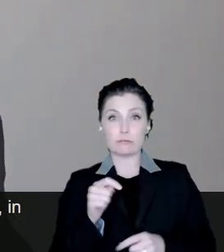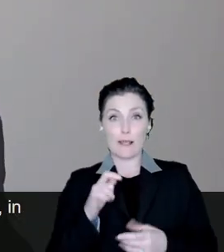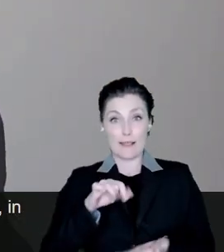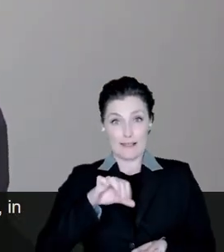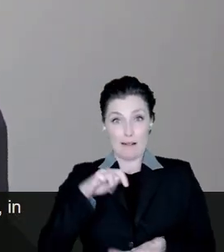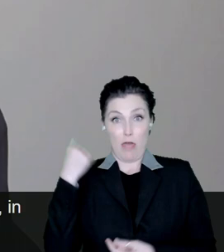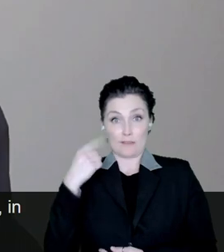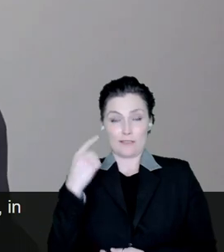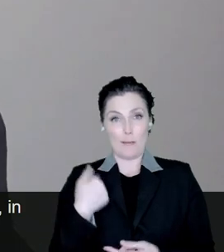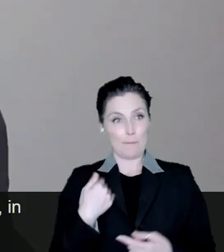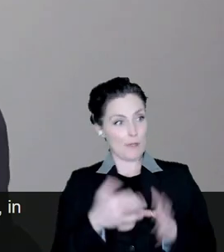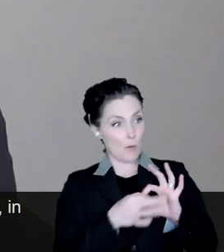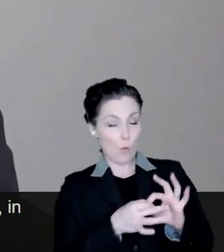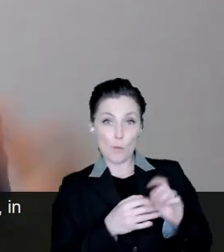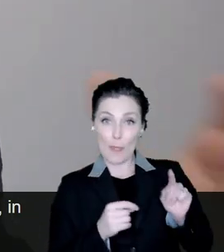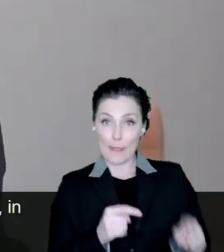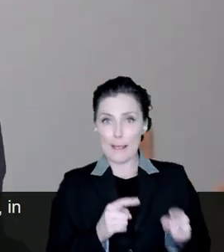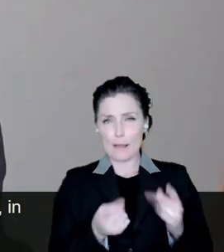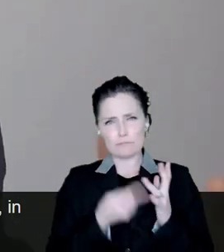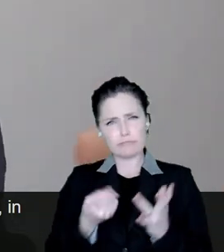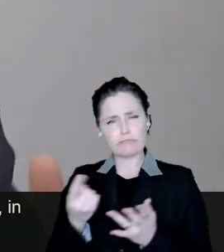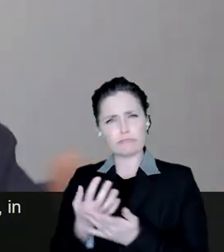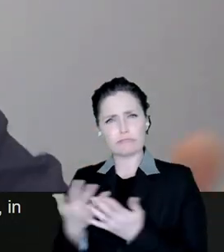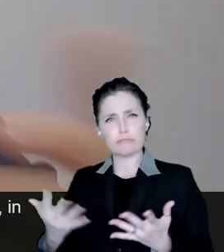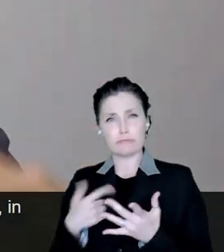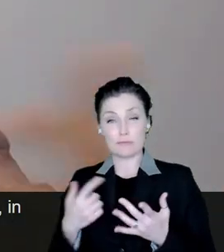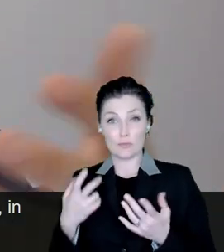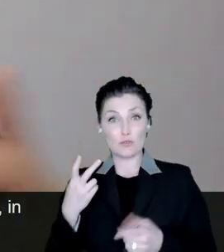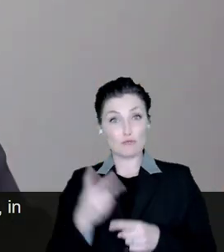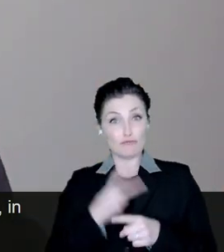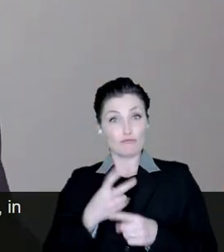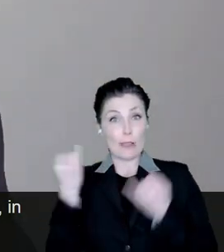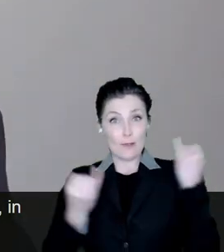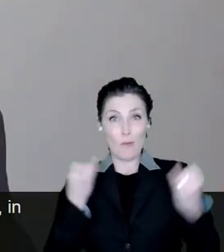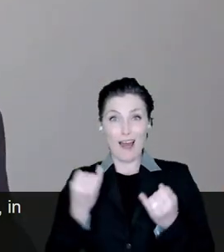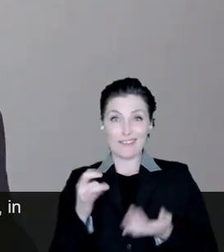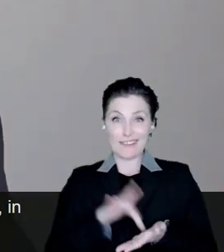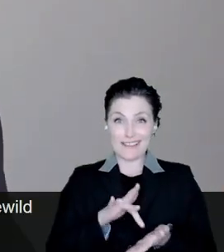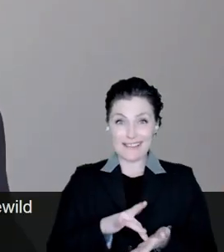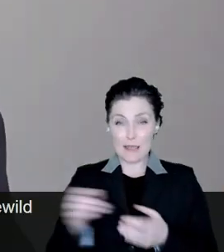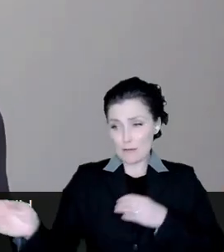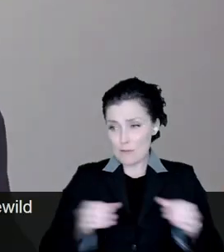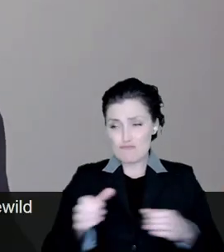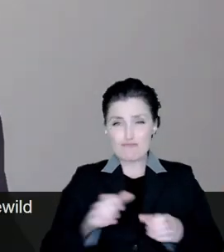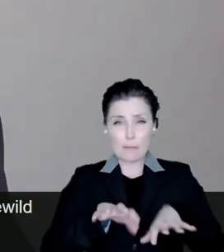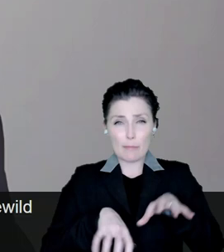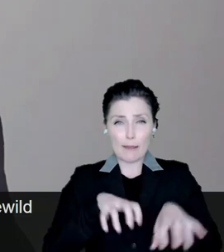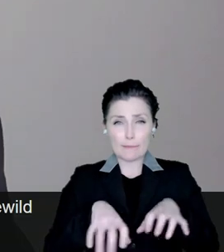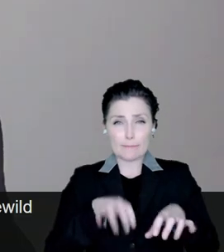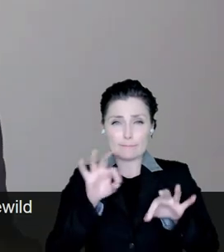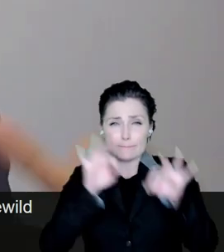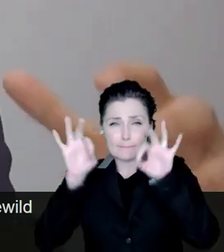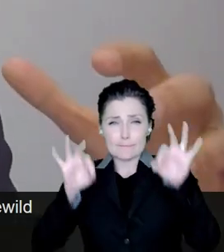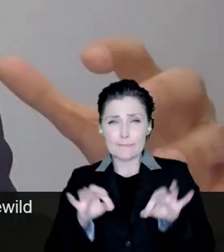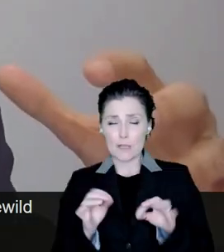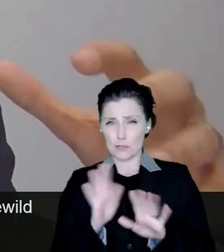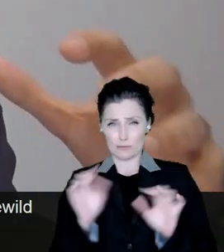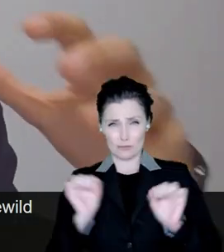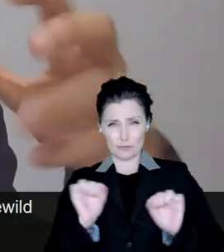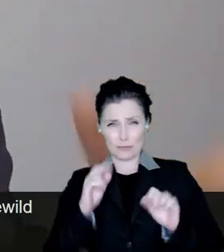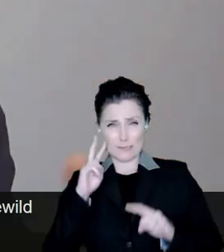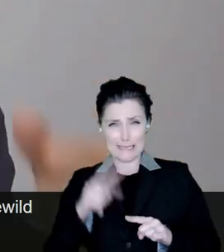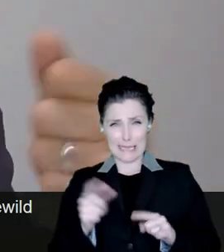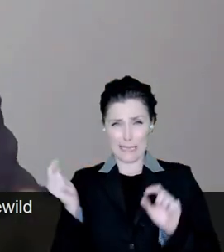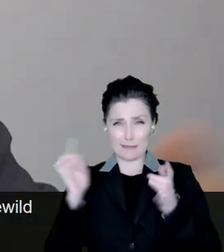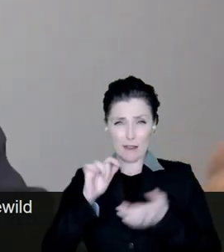to rewild our city, to bring back species that haven't been seen in the capital city for some time. And we're going to